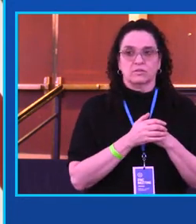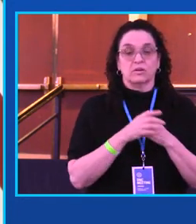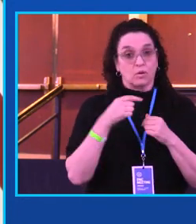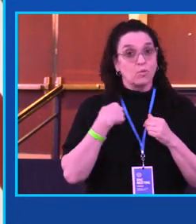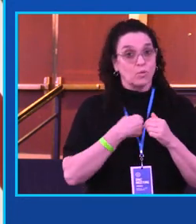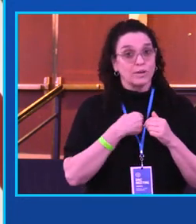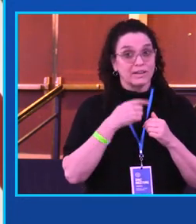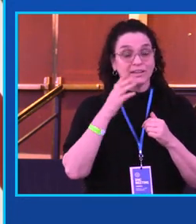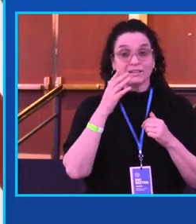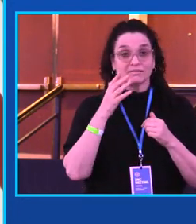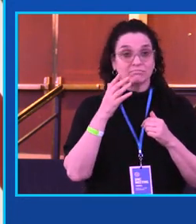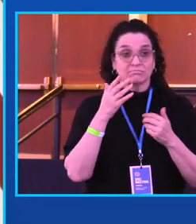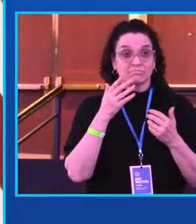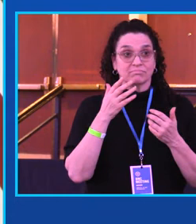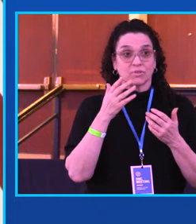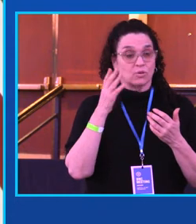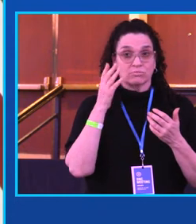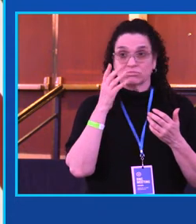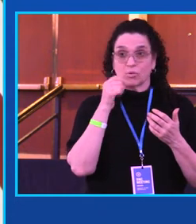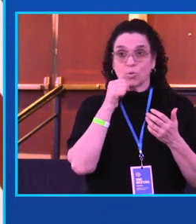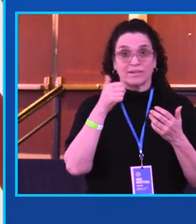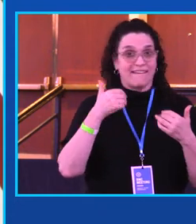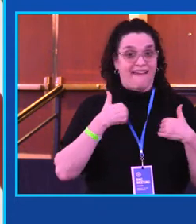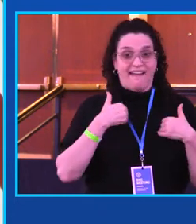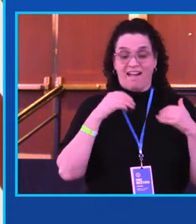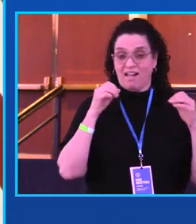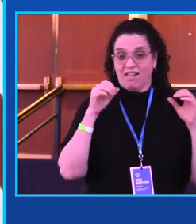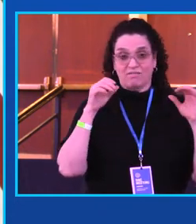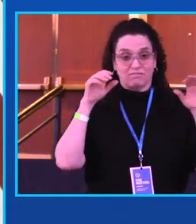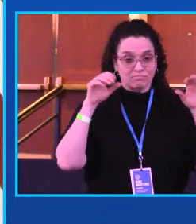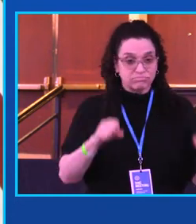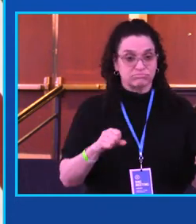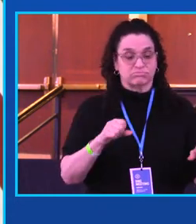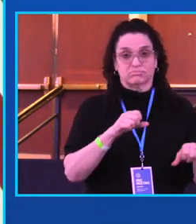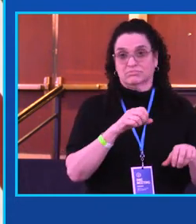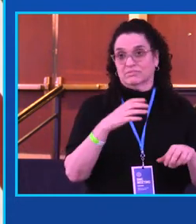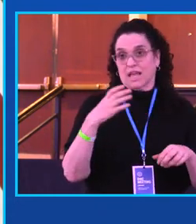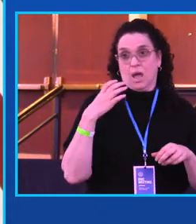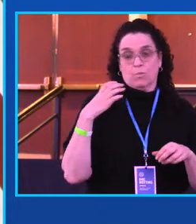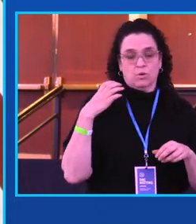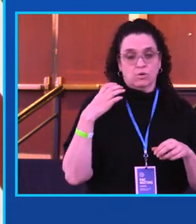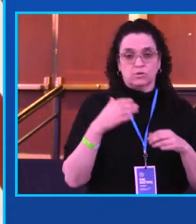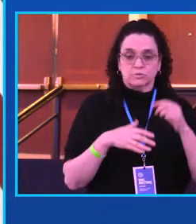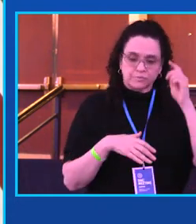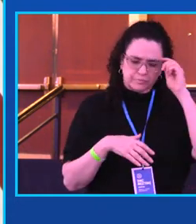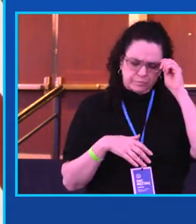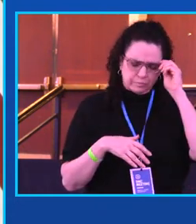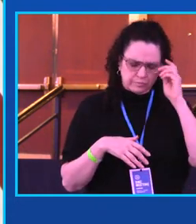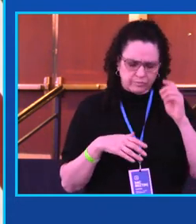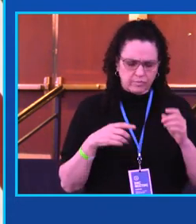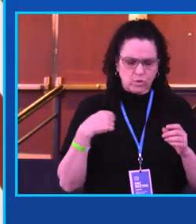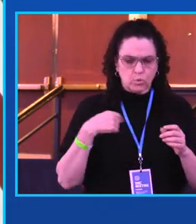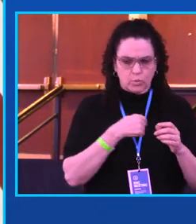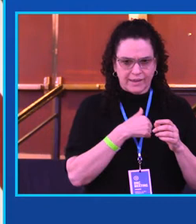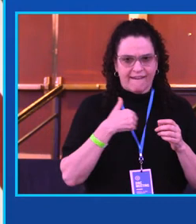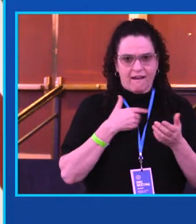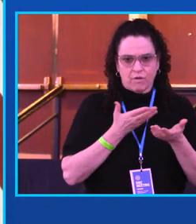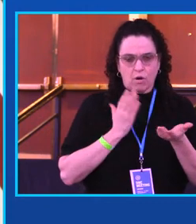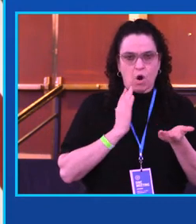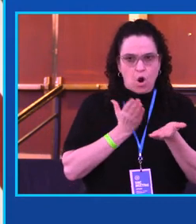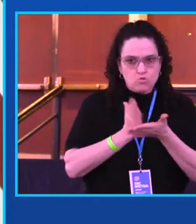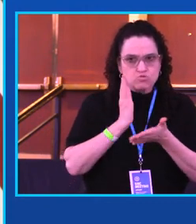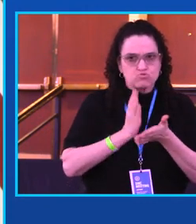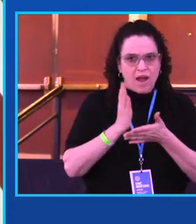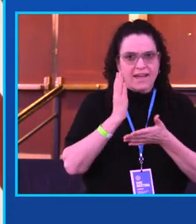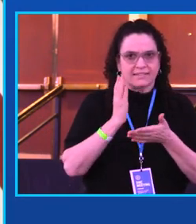We now face the threat of having home rule taken away if Representative Andrew Clyde